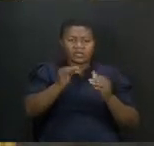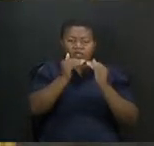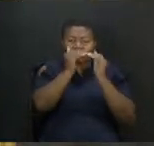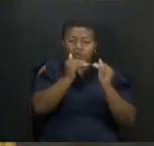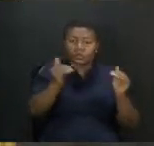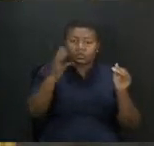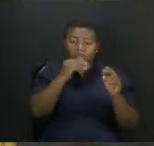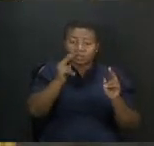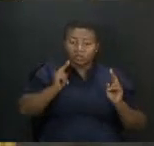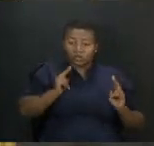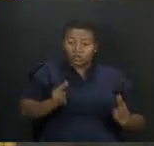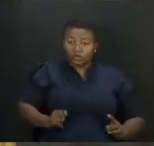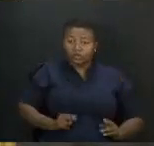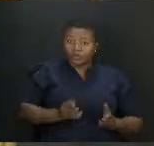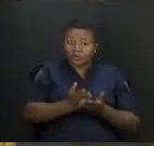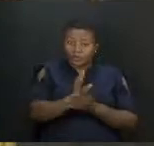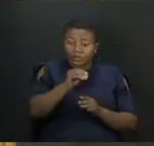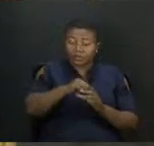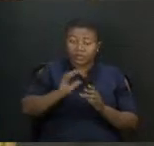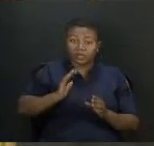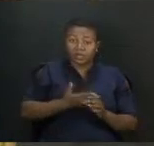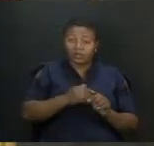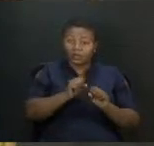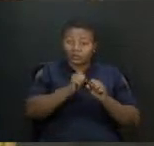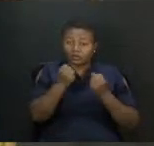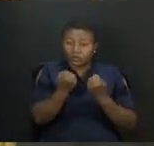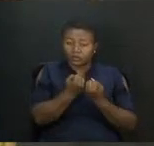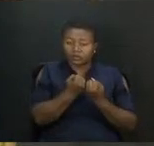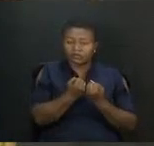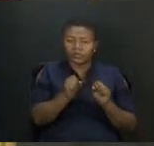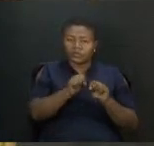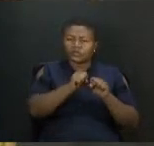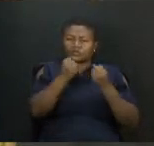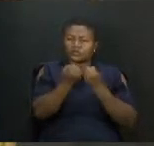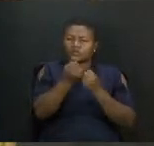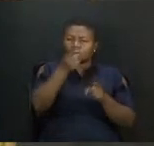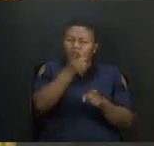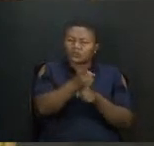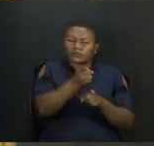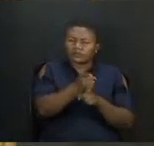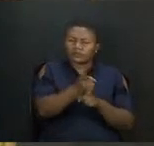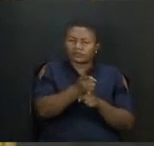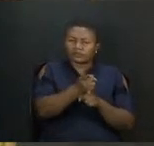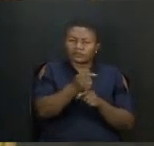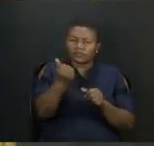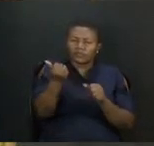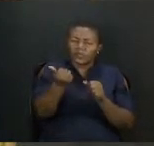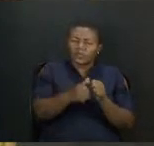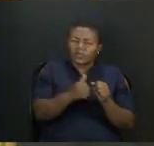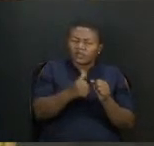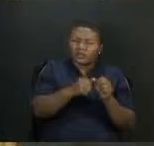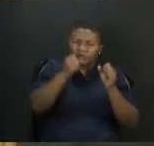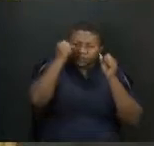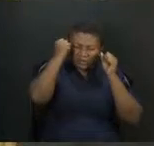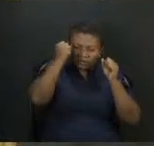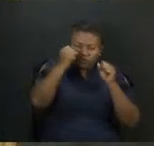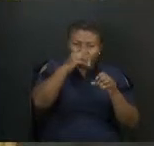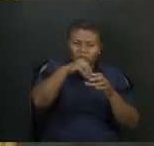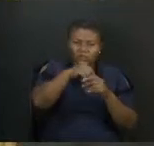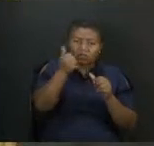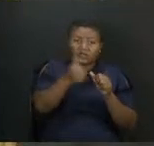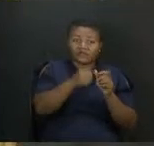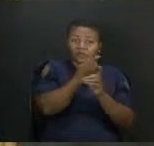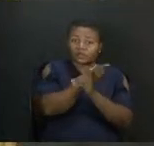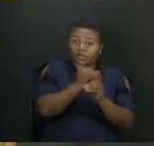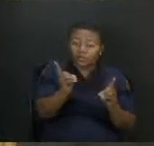our societies. Social justice is at the heart of every serious and thriving democracy, and for us